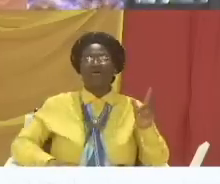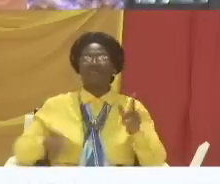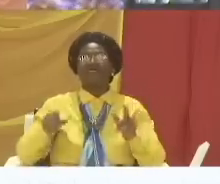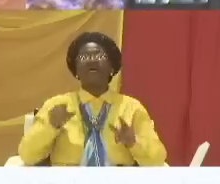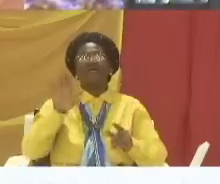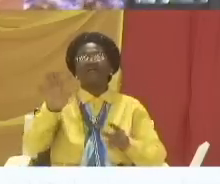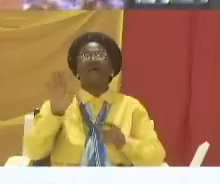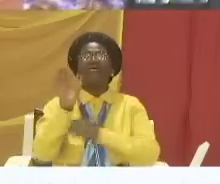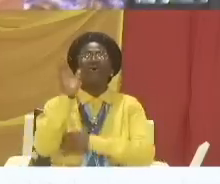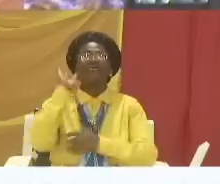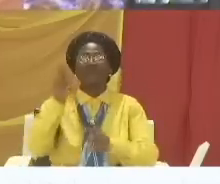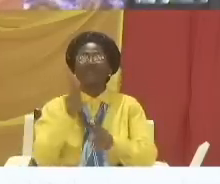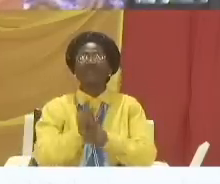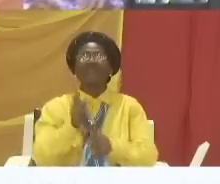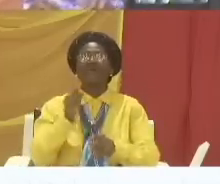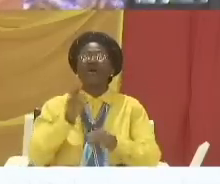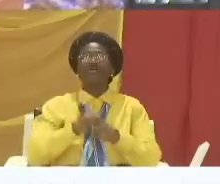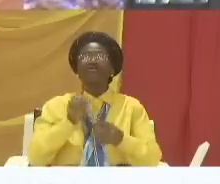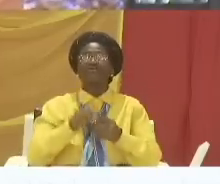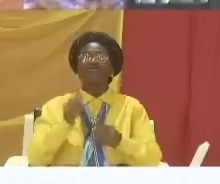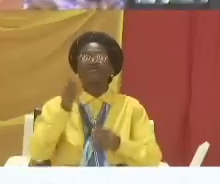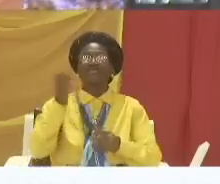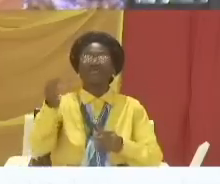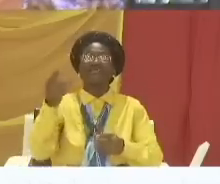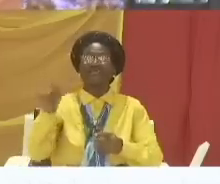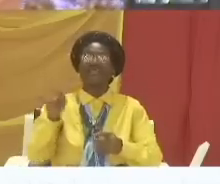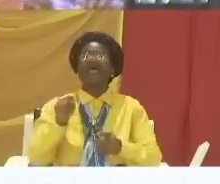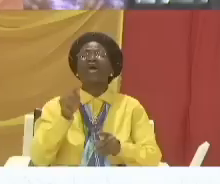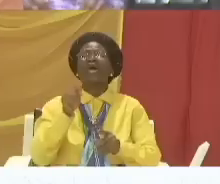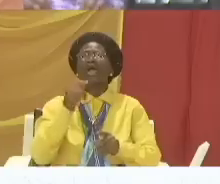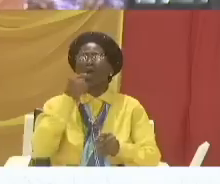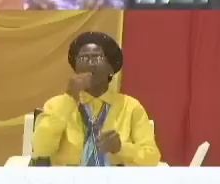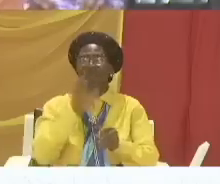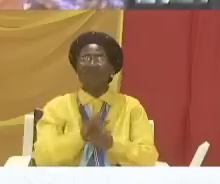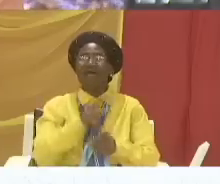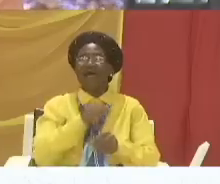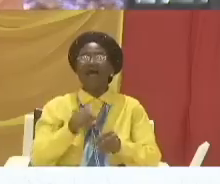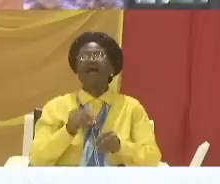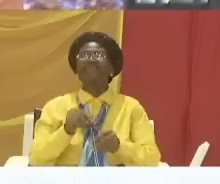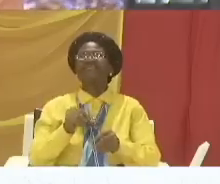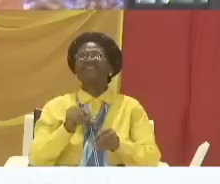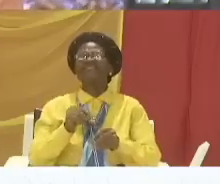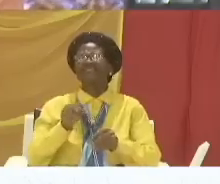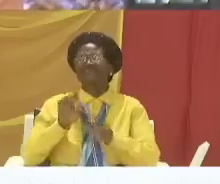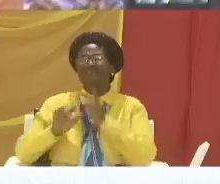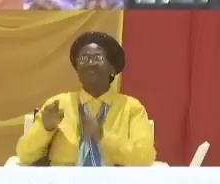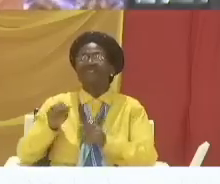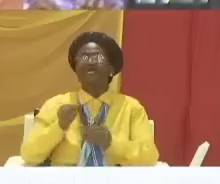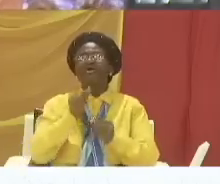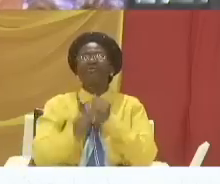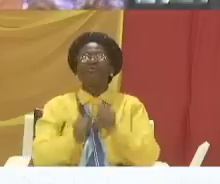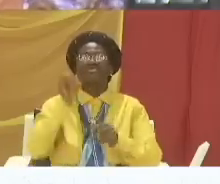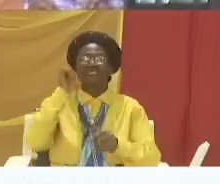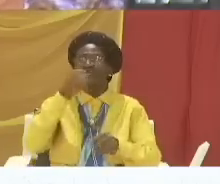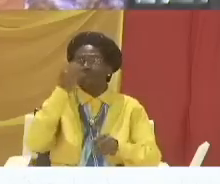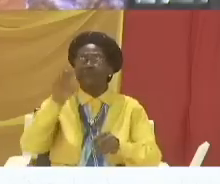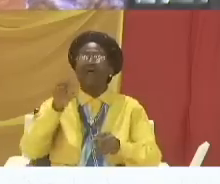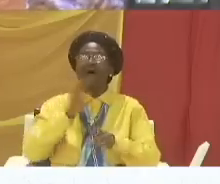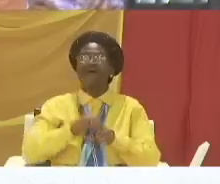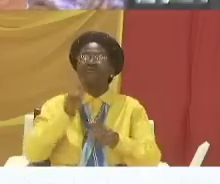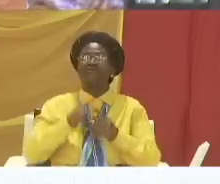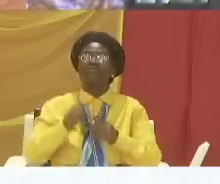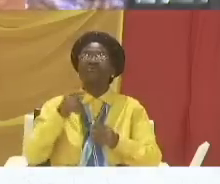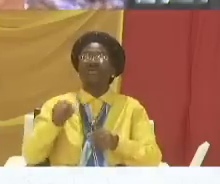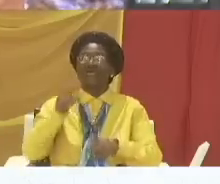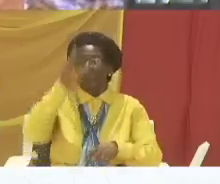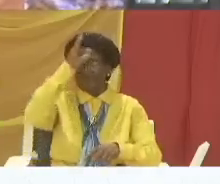unto thee the covenant and the mercy which he swear unto thy fathers. And he